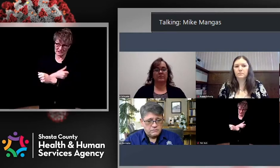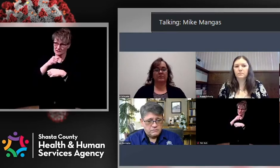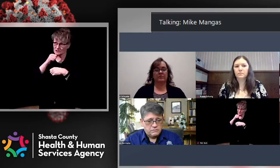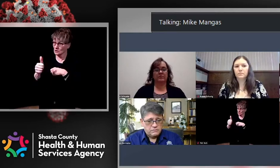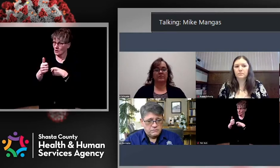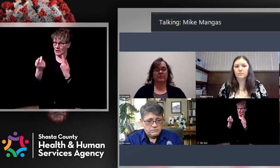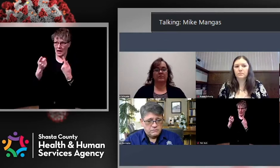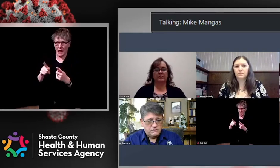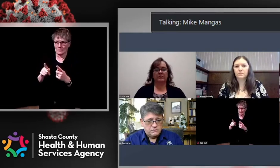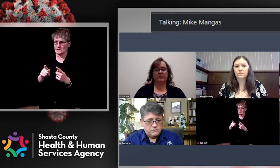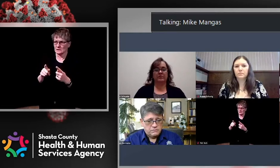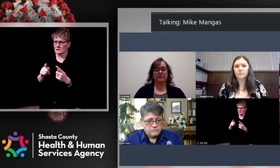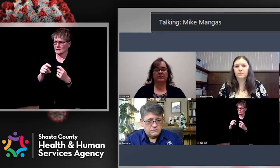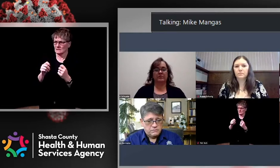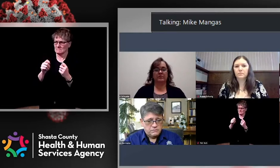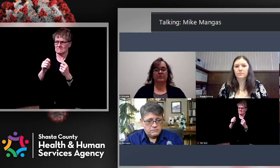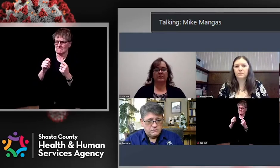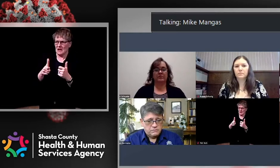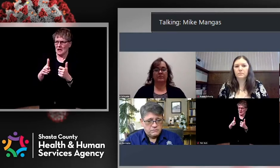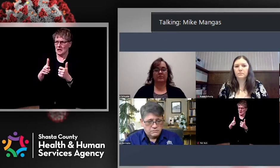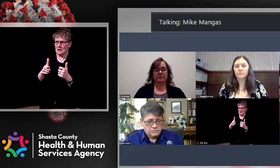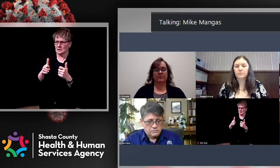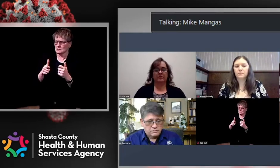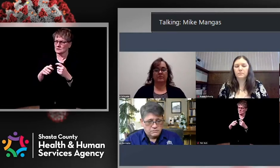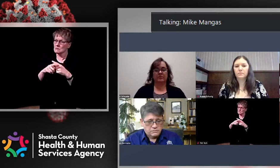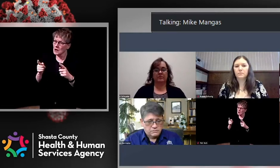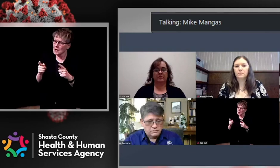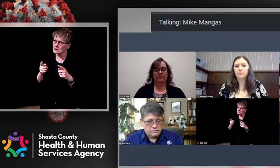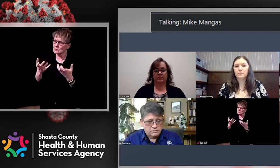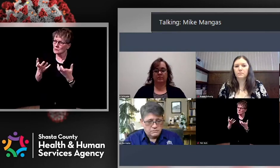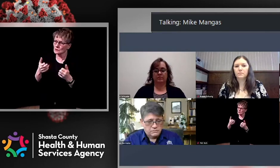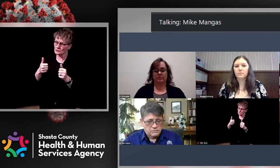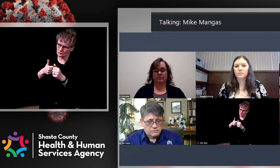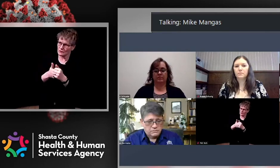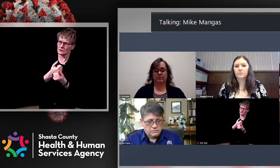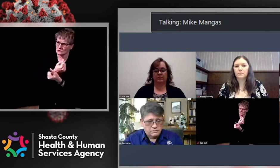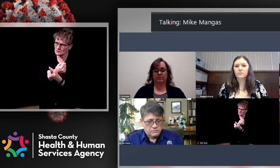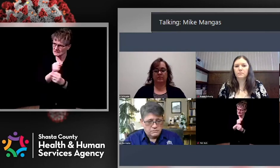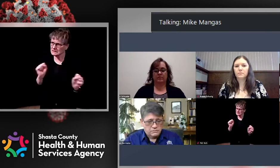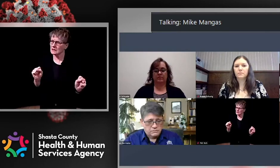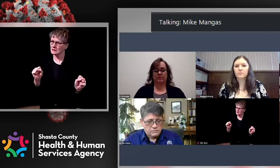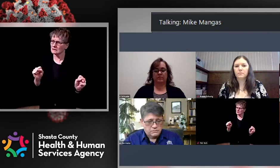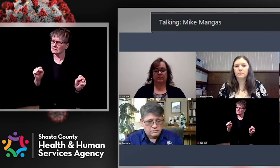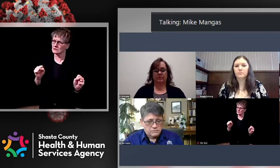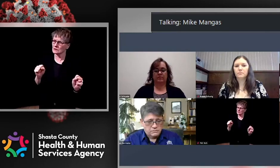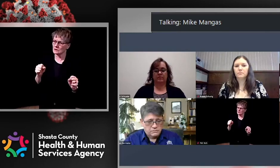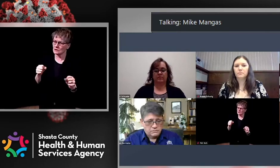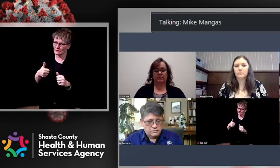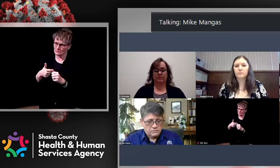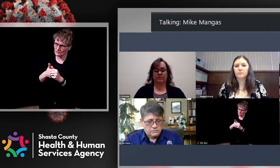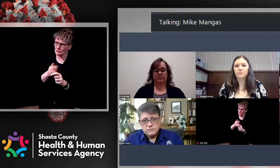safely. Is that more the limiting factor, or is it still the number of doses